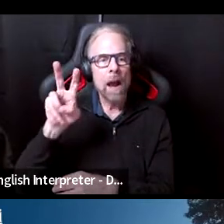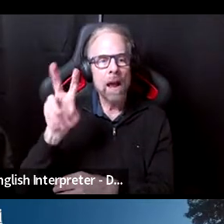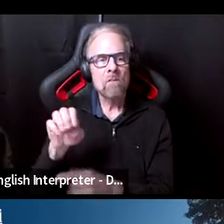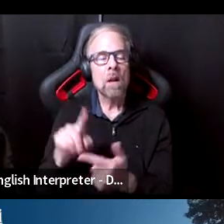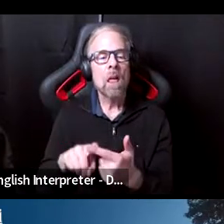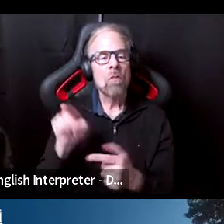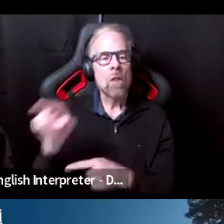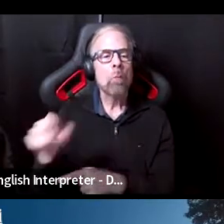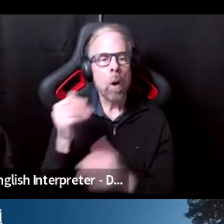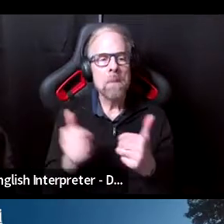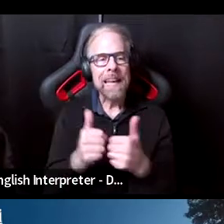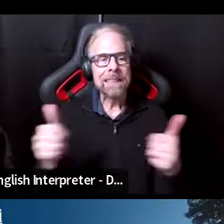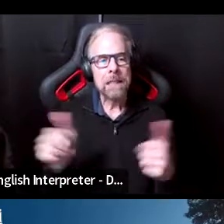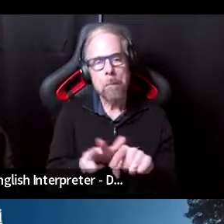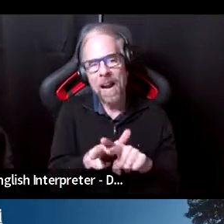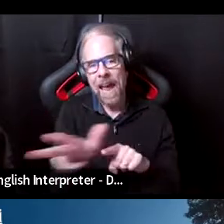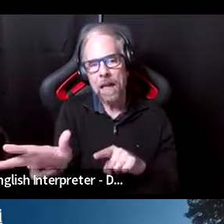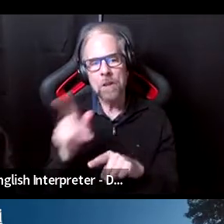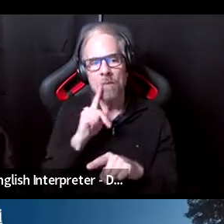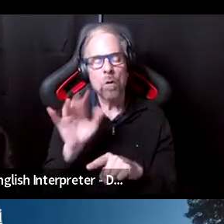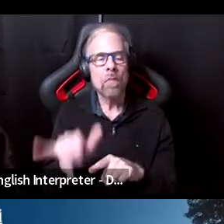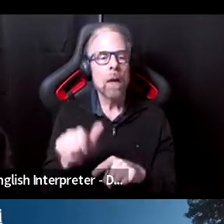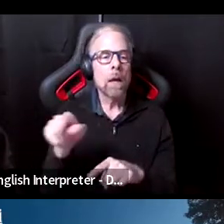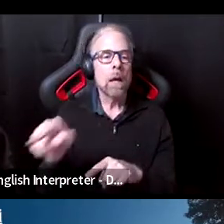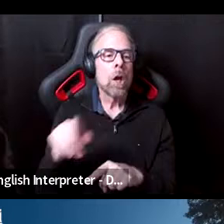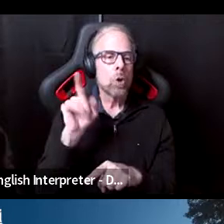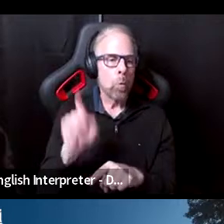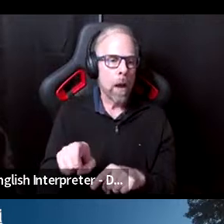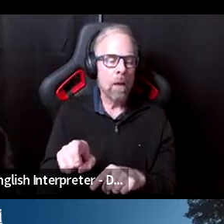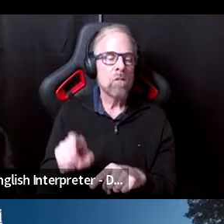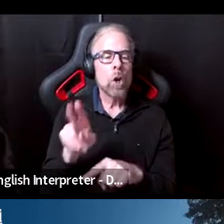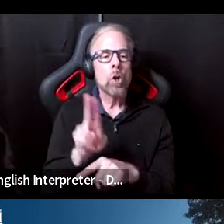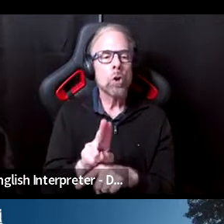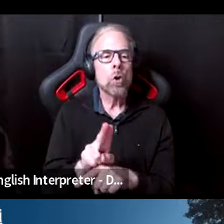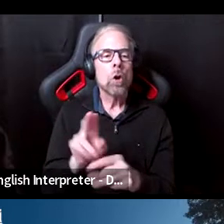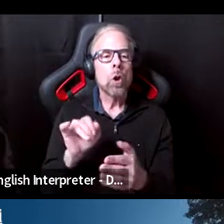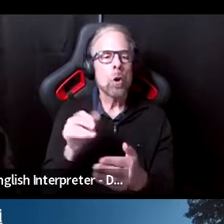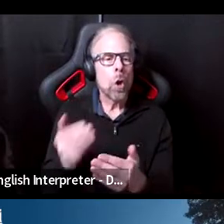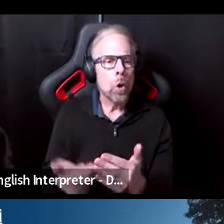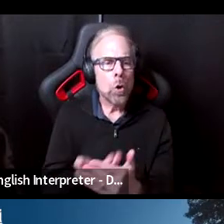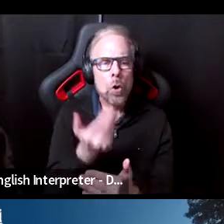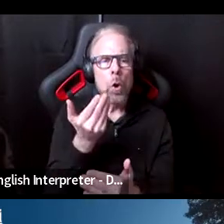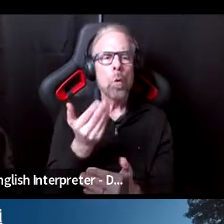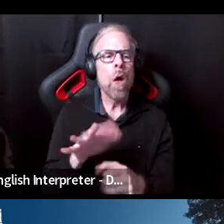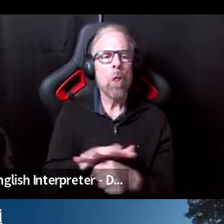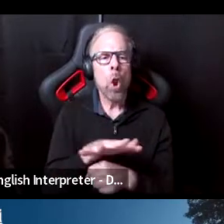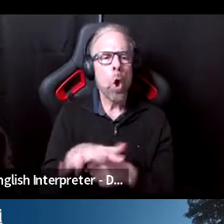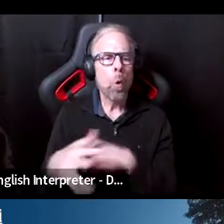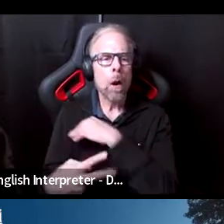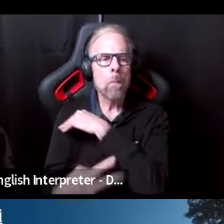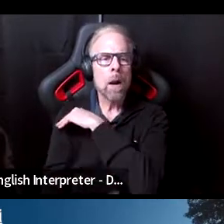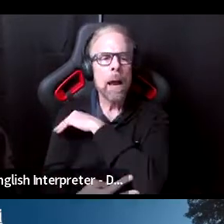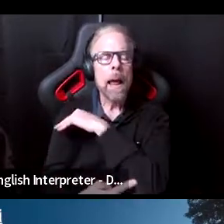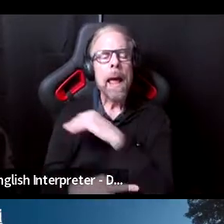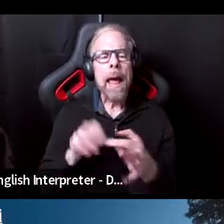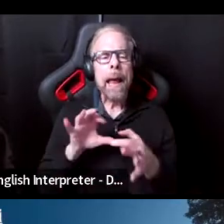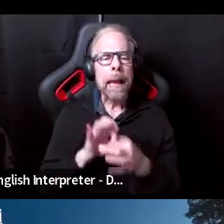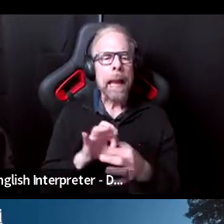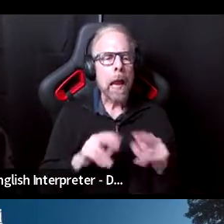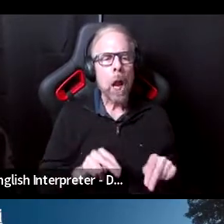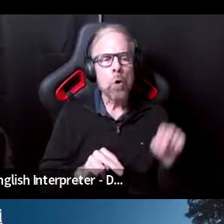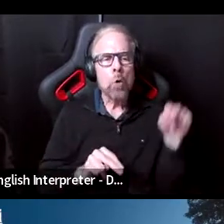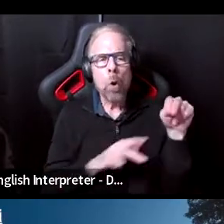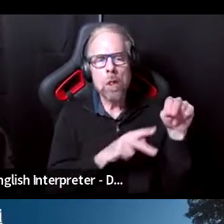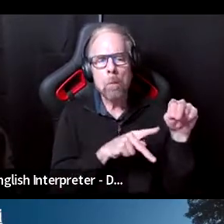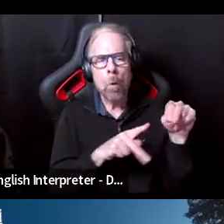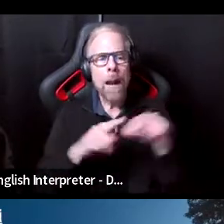be a separate exit, and you'll have to take the new RTL bridge, the local bridge connecting North Portland and Hayden Island, and